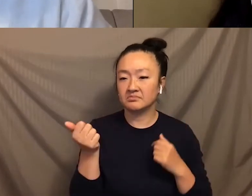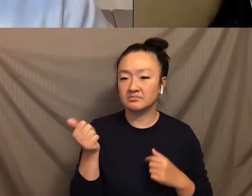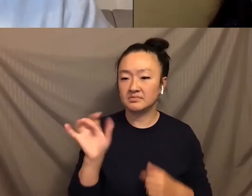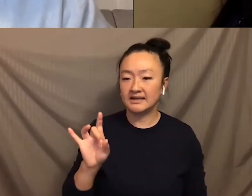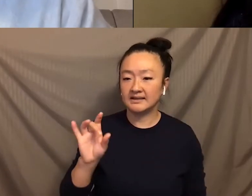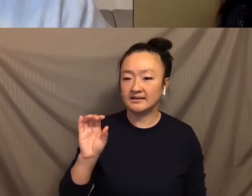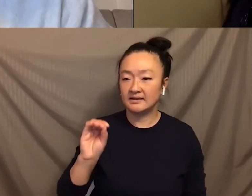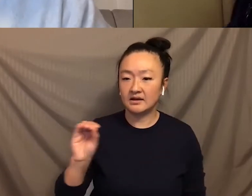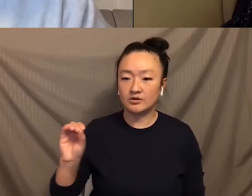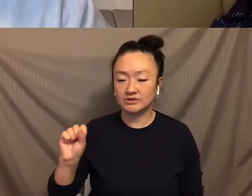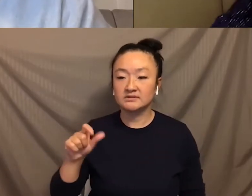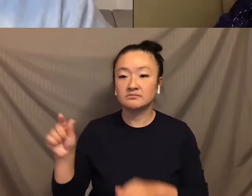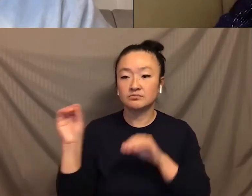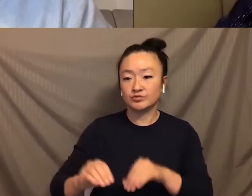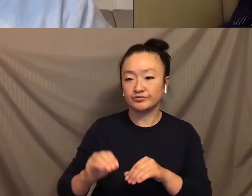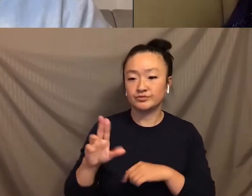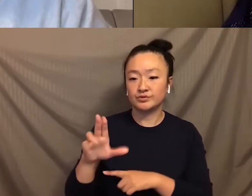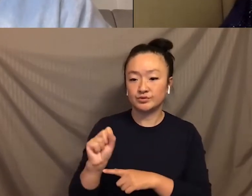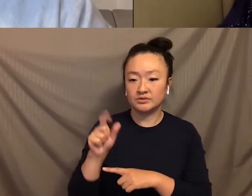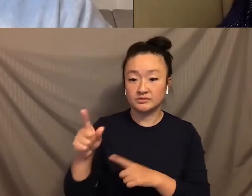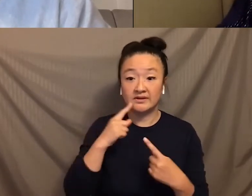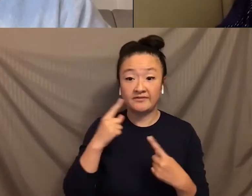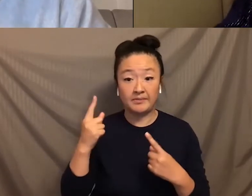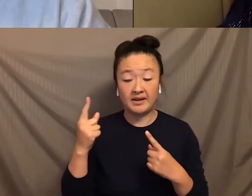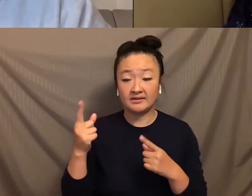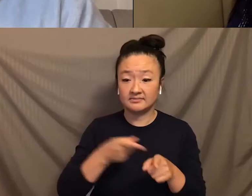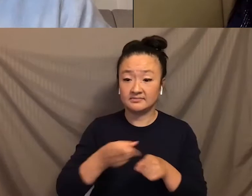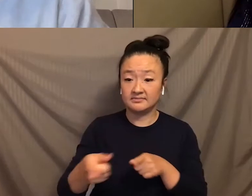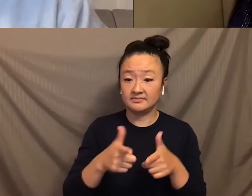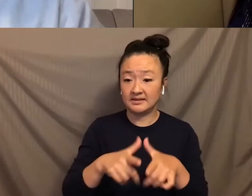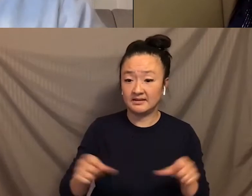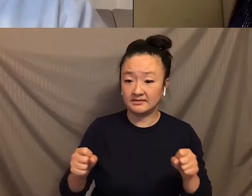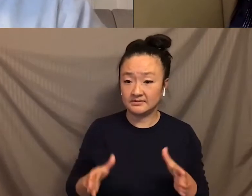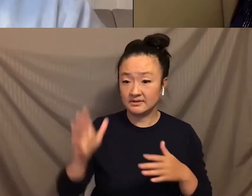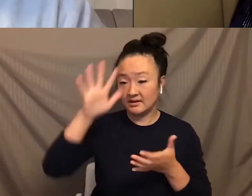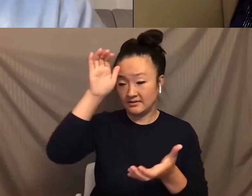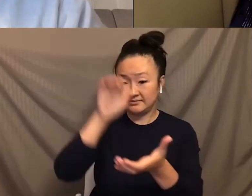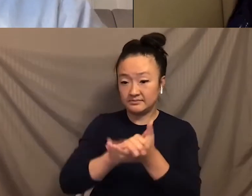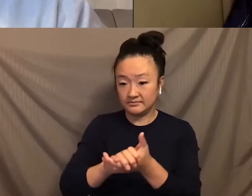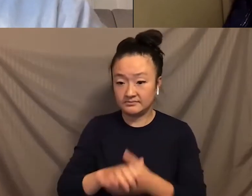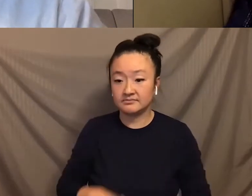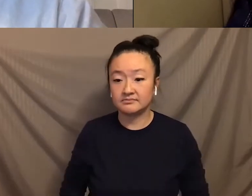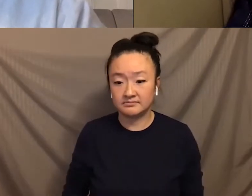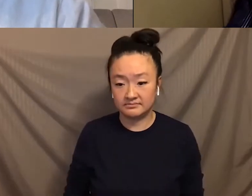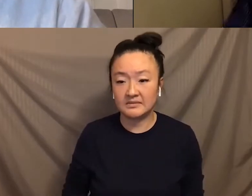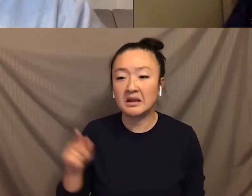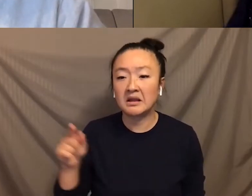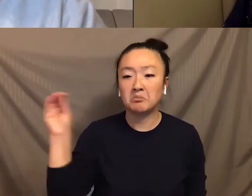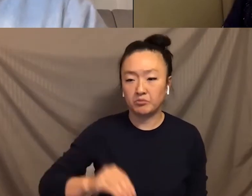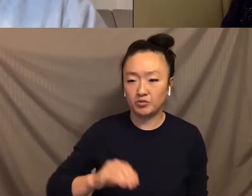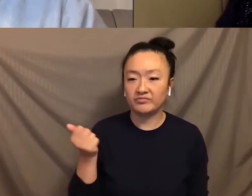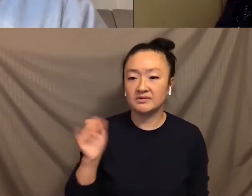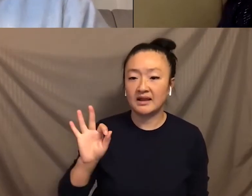came to America with her very famous linguist husband, Chow Yunren, and they came in the 1920s.